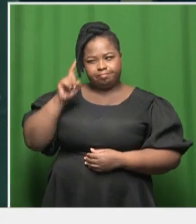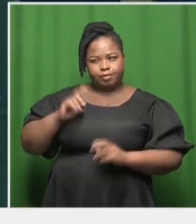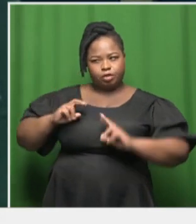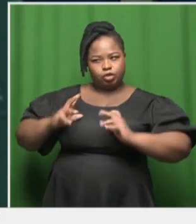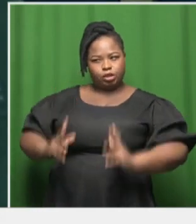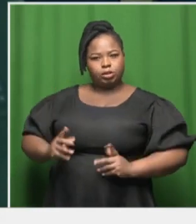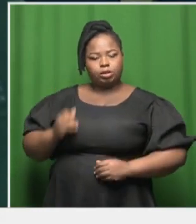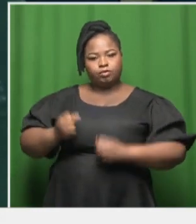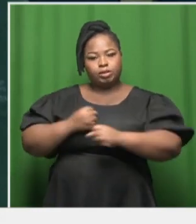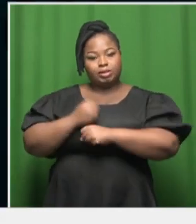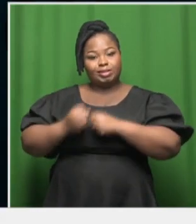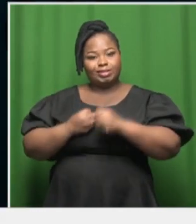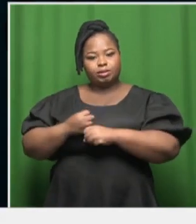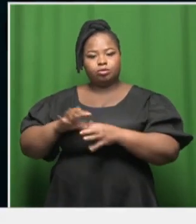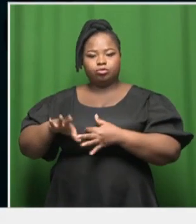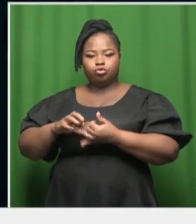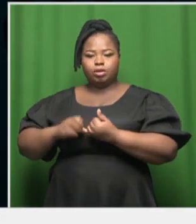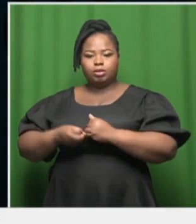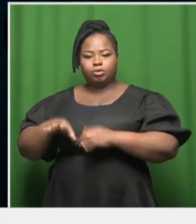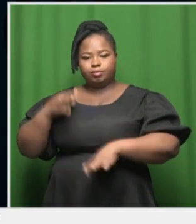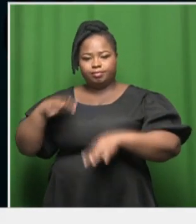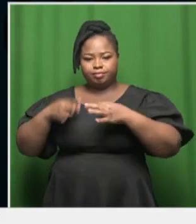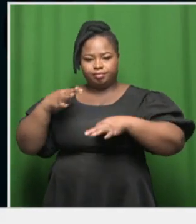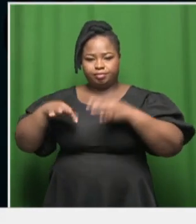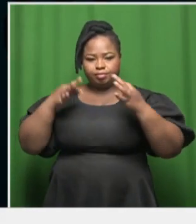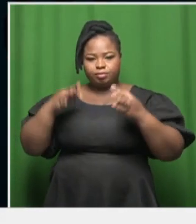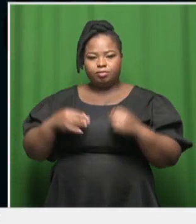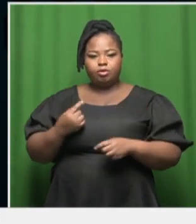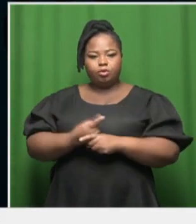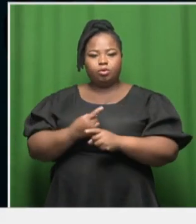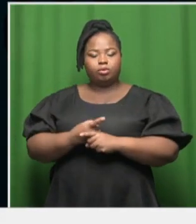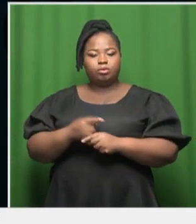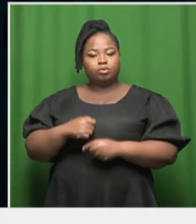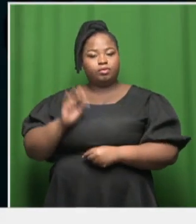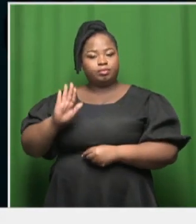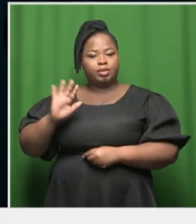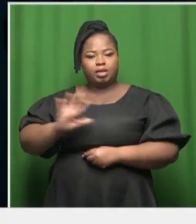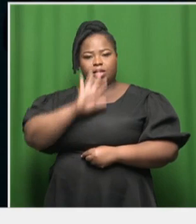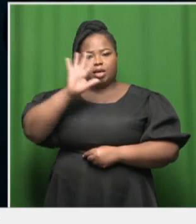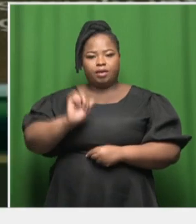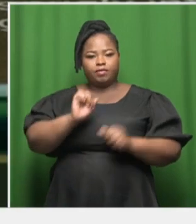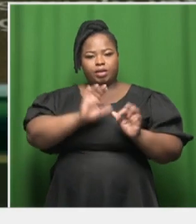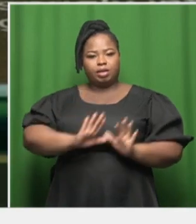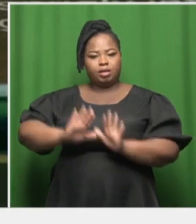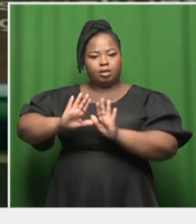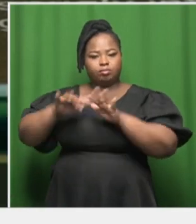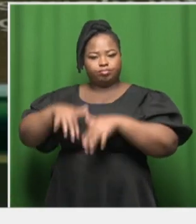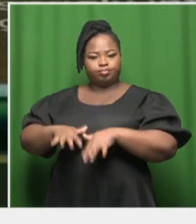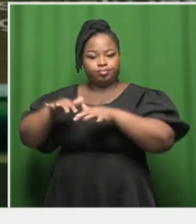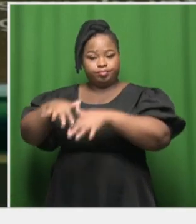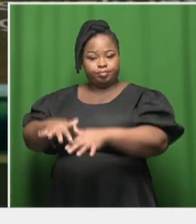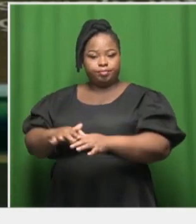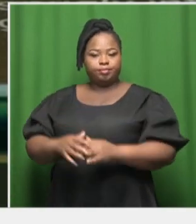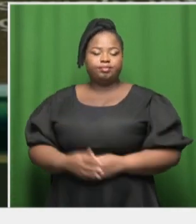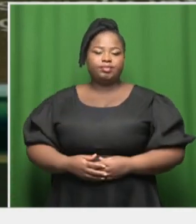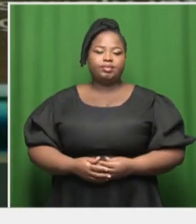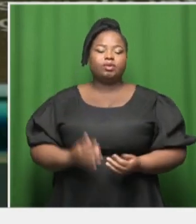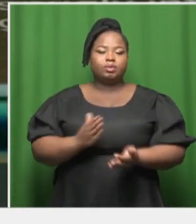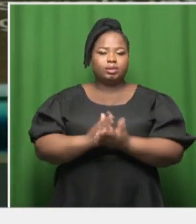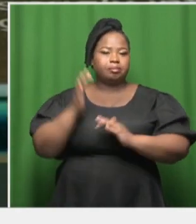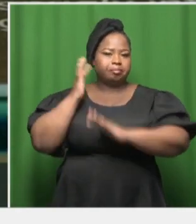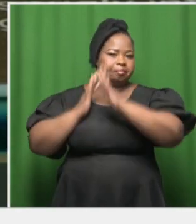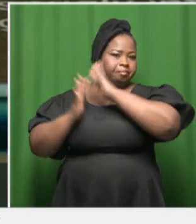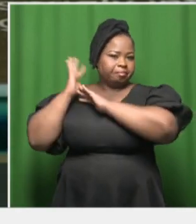spent decades on uncovering by fine-combing archaeological sites along the African coastline. Now, some of these